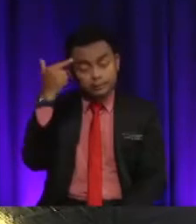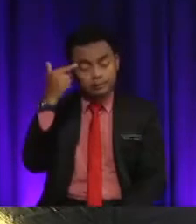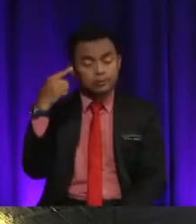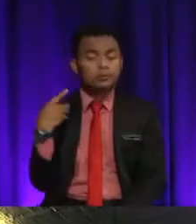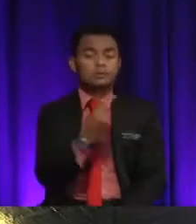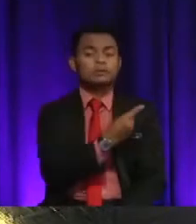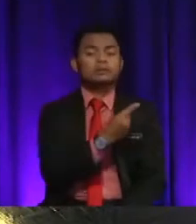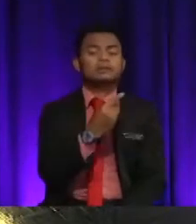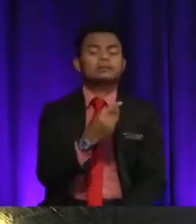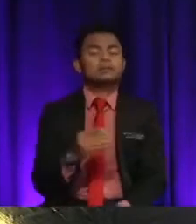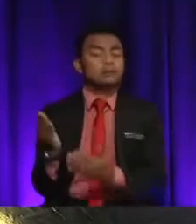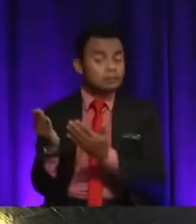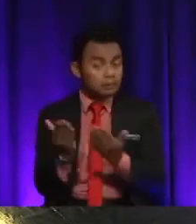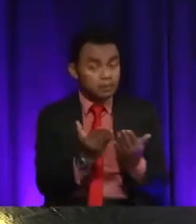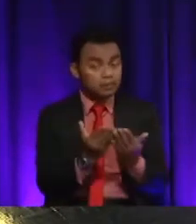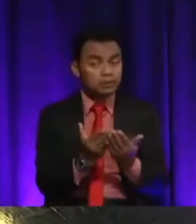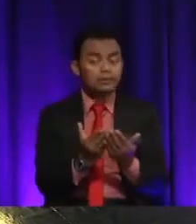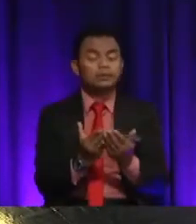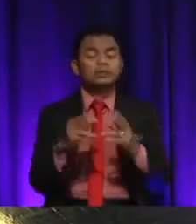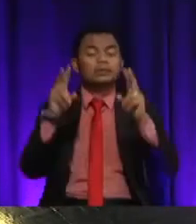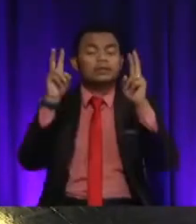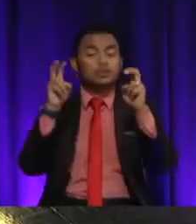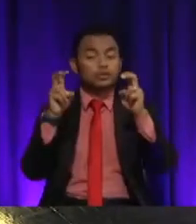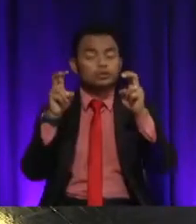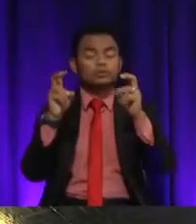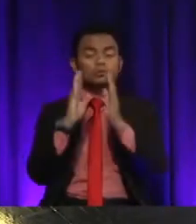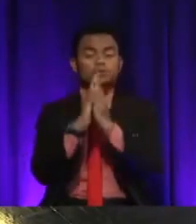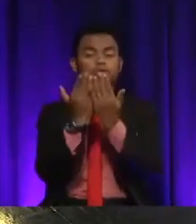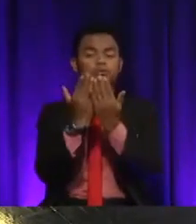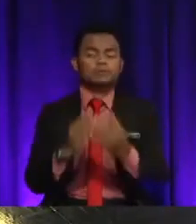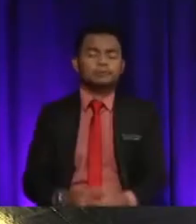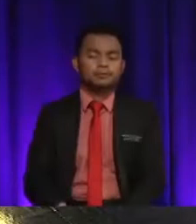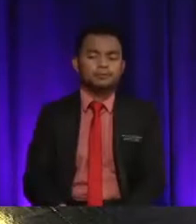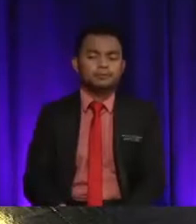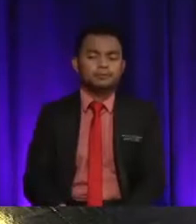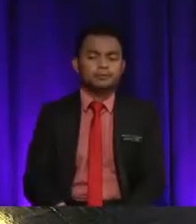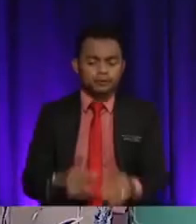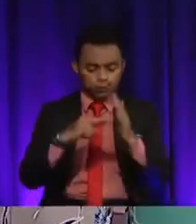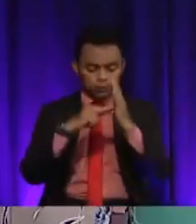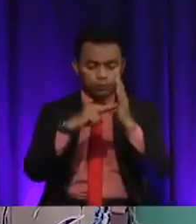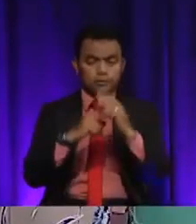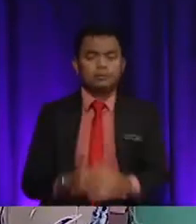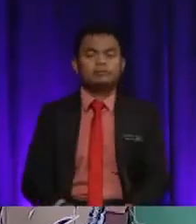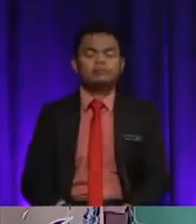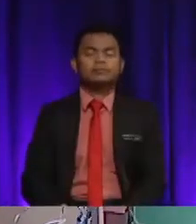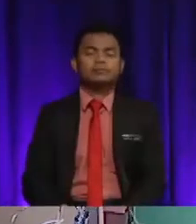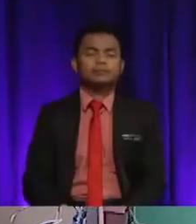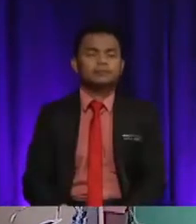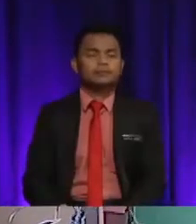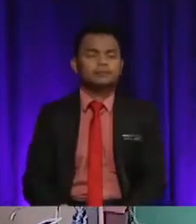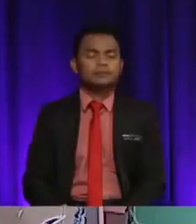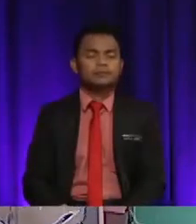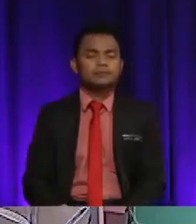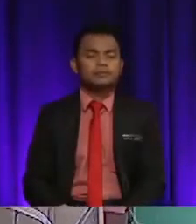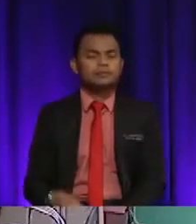of dictionary. Okay. Okay, why do I say so? So let's have a go. Okay, we have this